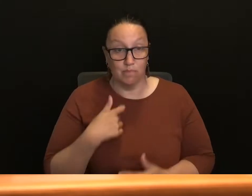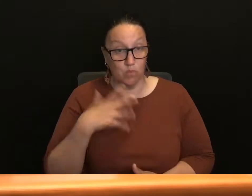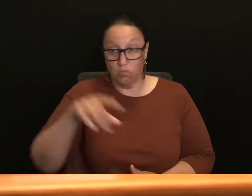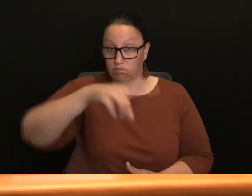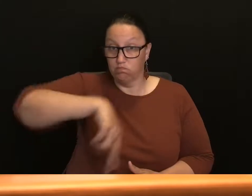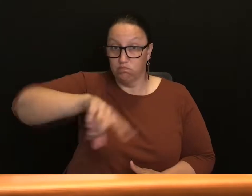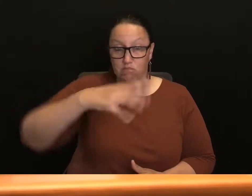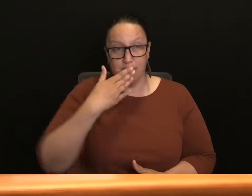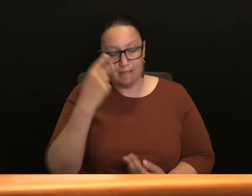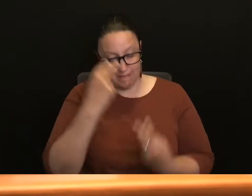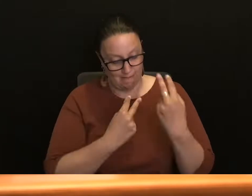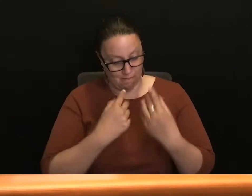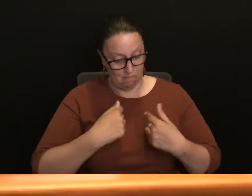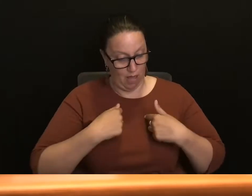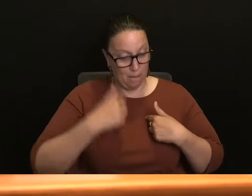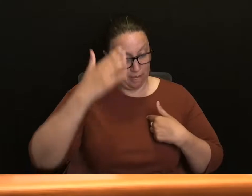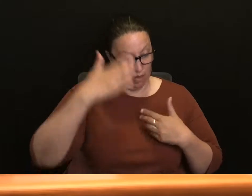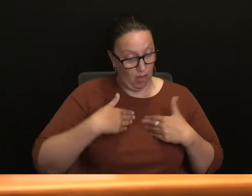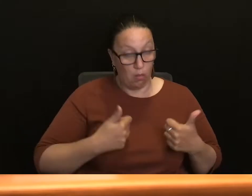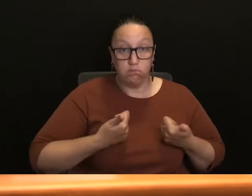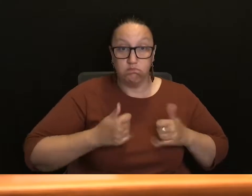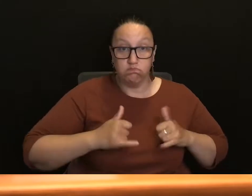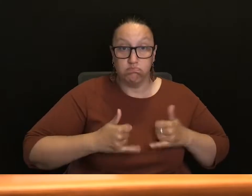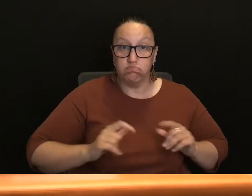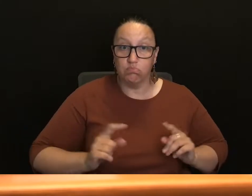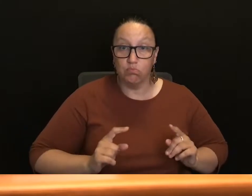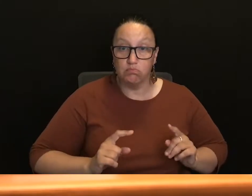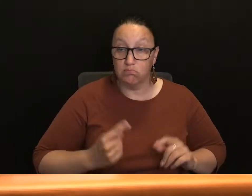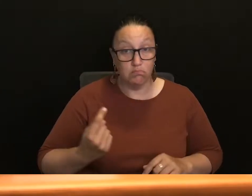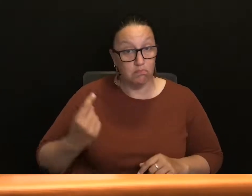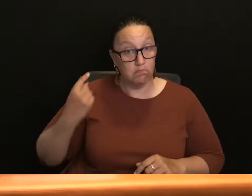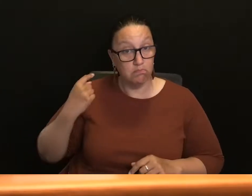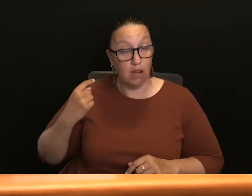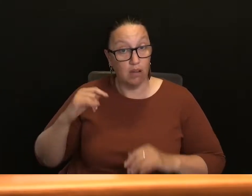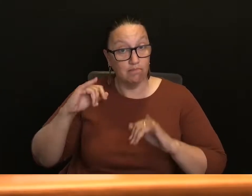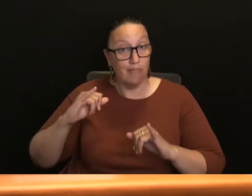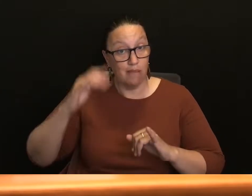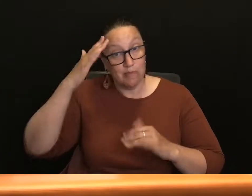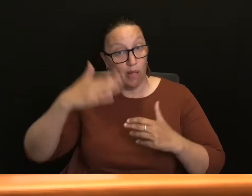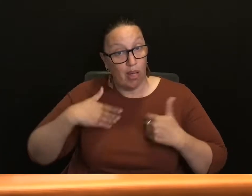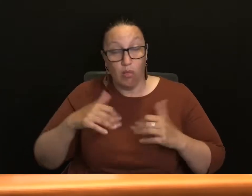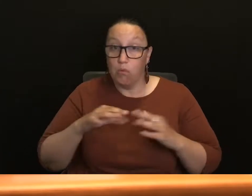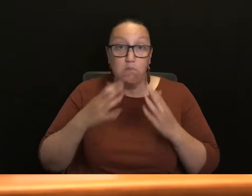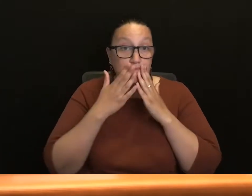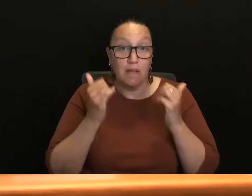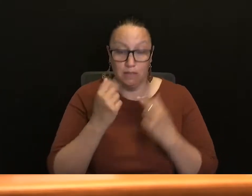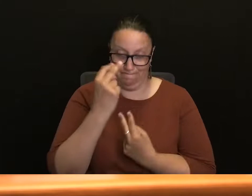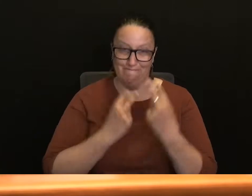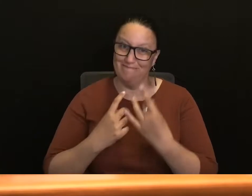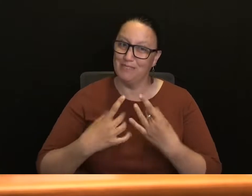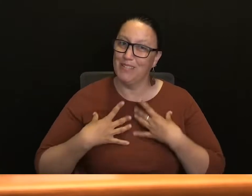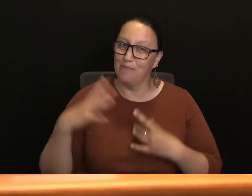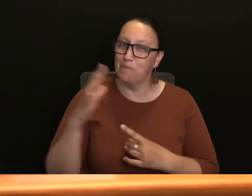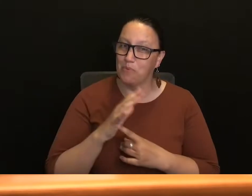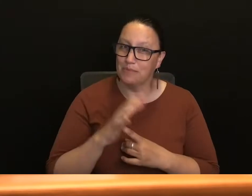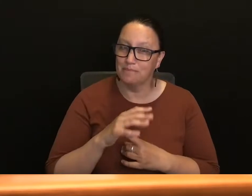all to think about your mental health, regardless of whether you've had a previous experience with mental ill health or not. It also gives